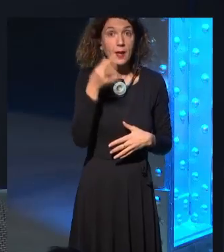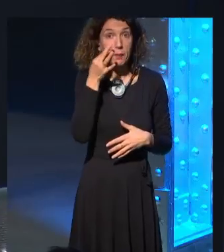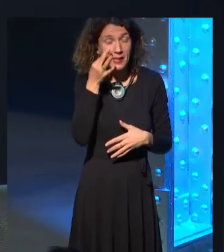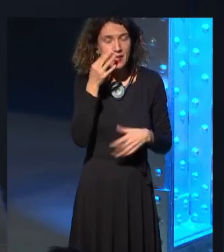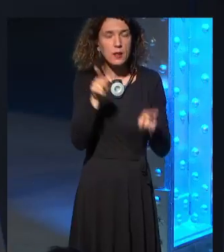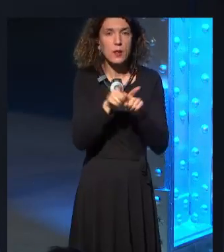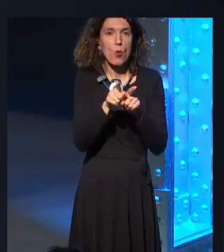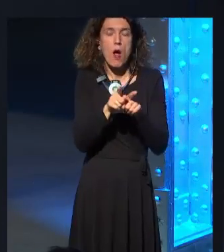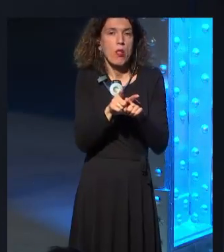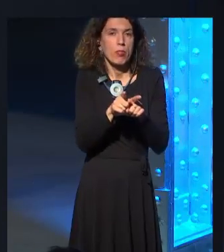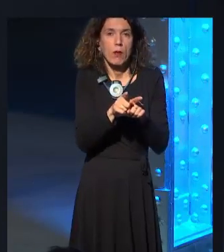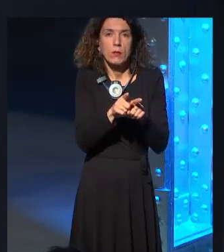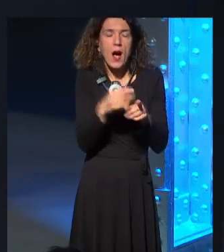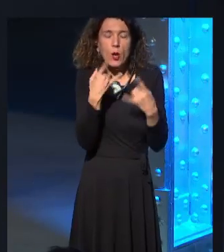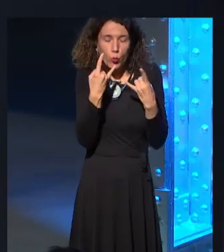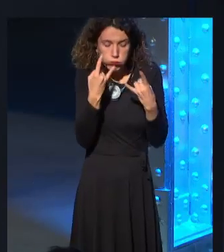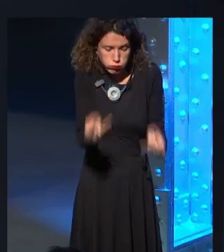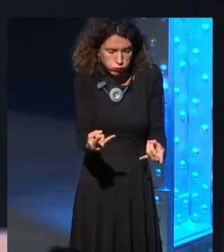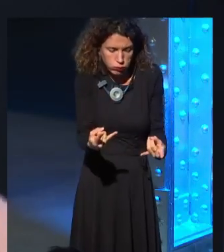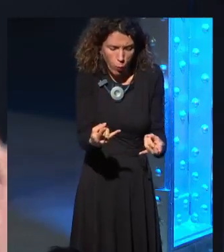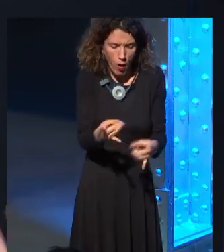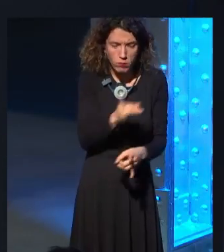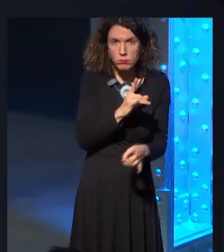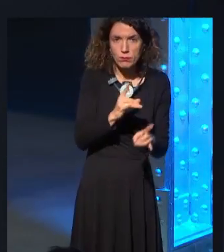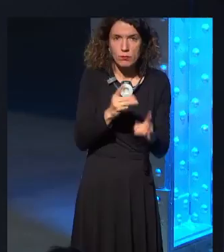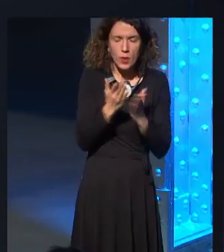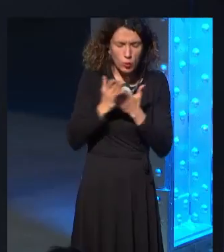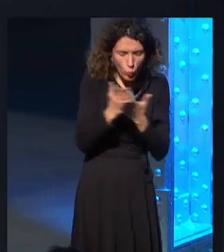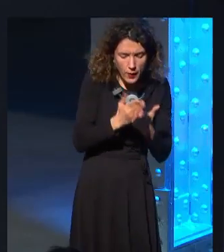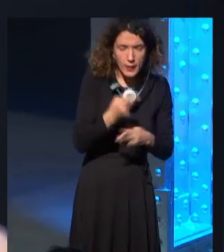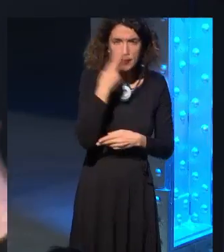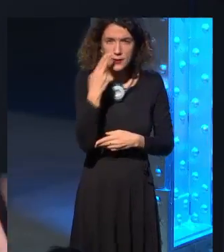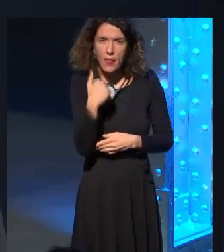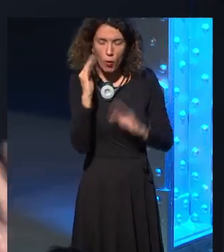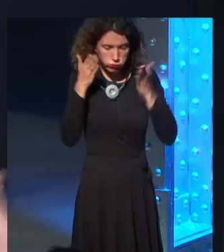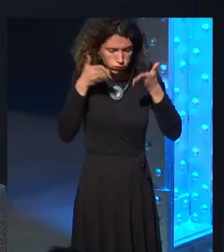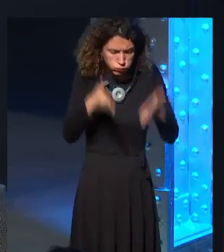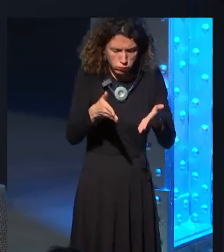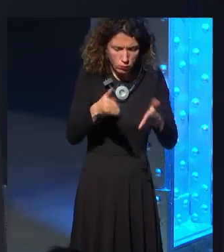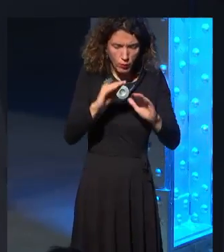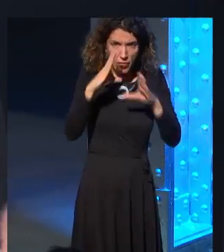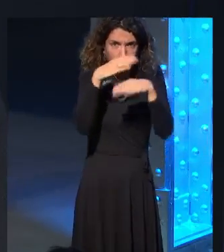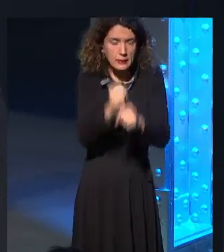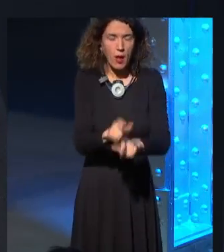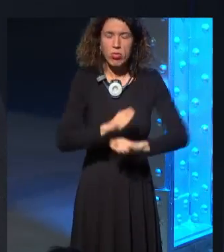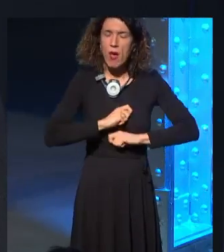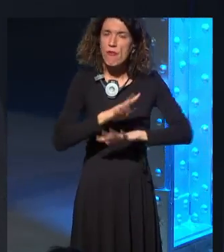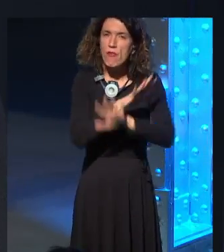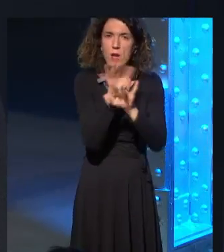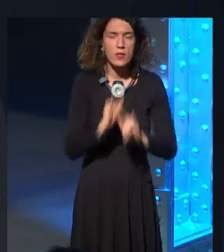being really engaged or interested in something. So in terms of that, obviously happiness brings a lot of